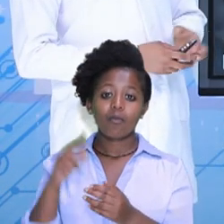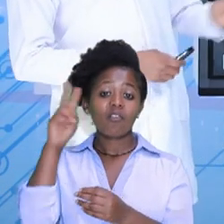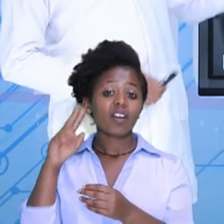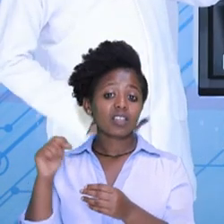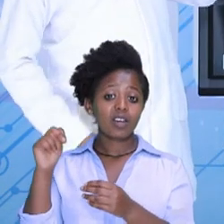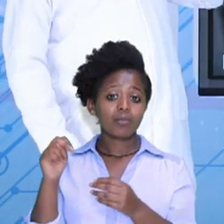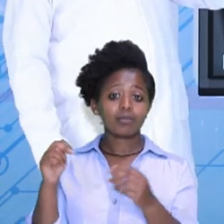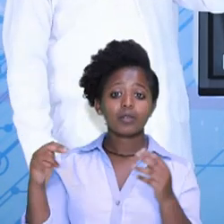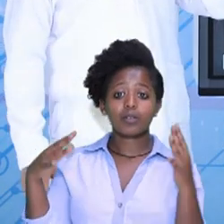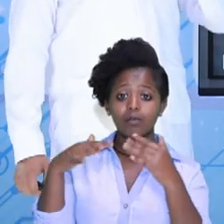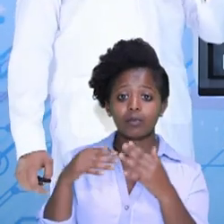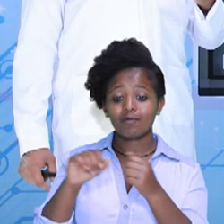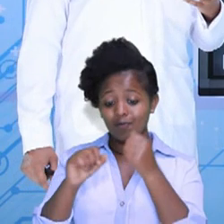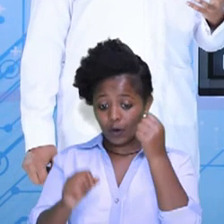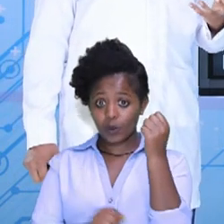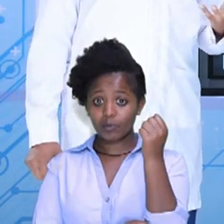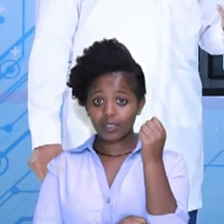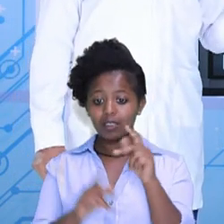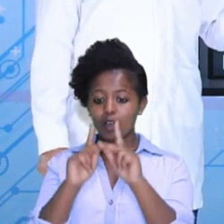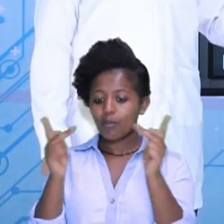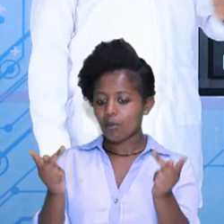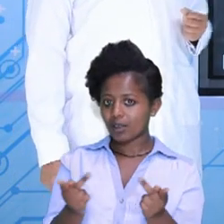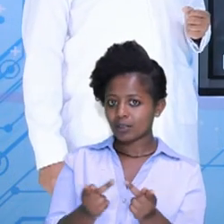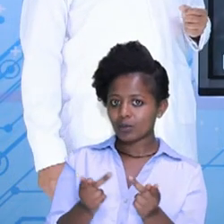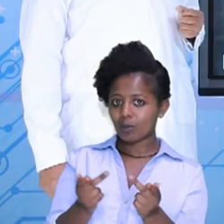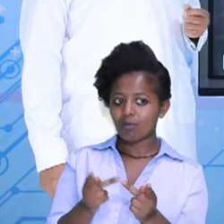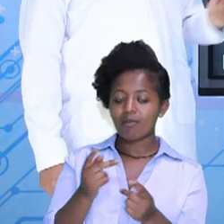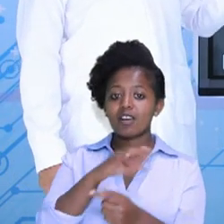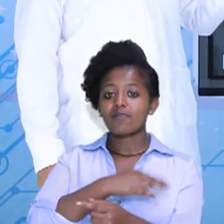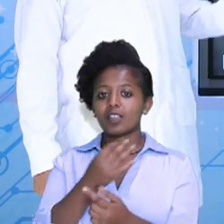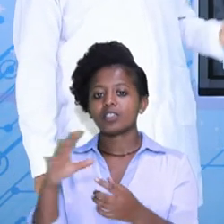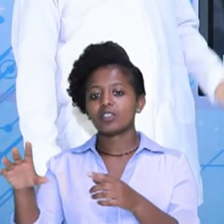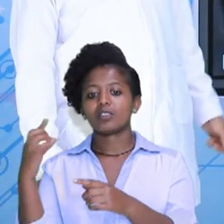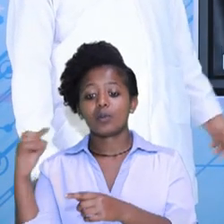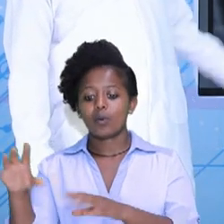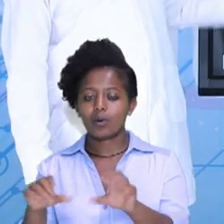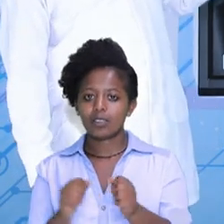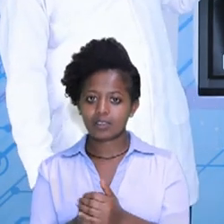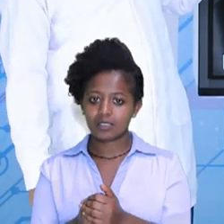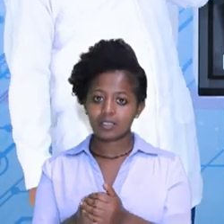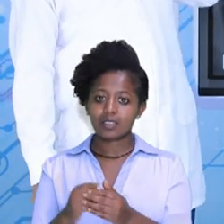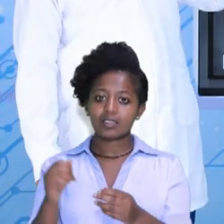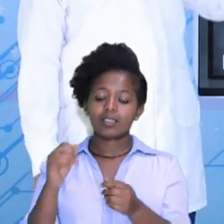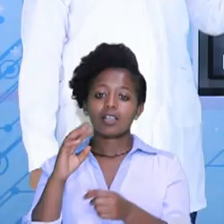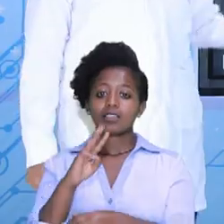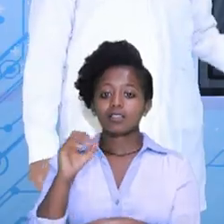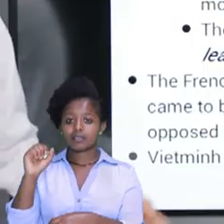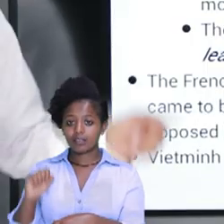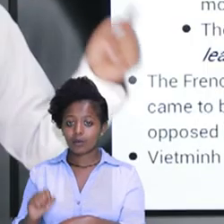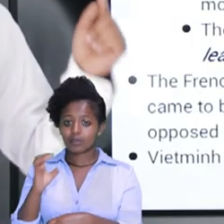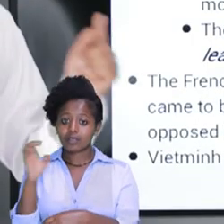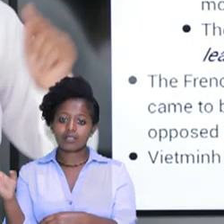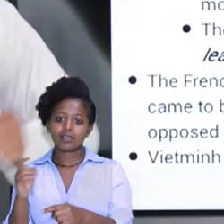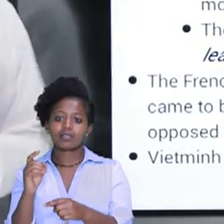Vietnam was formed part of French colony of Indochina in the Southeast Asia